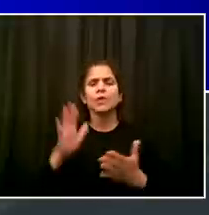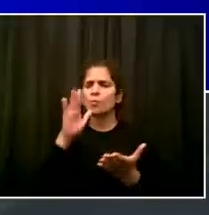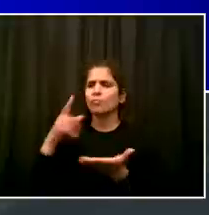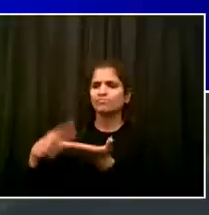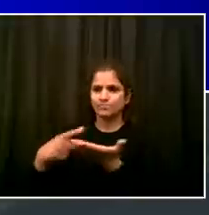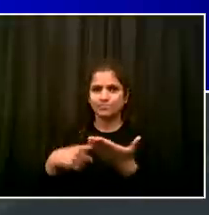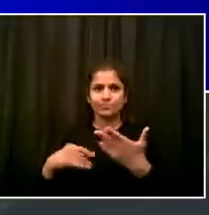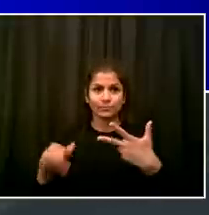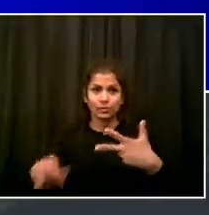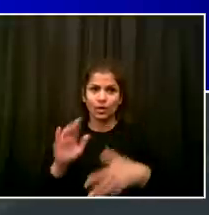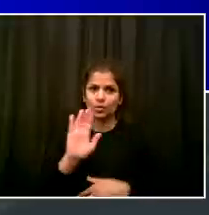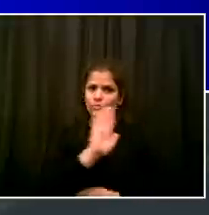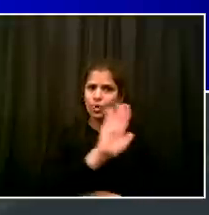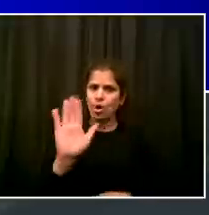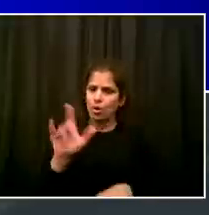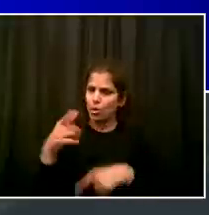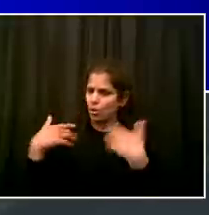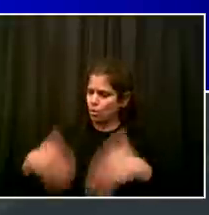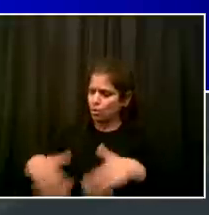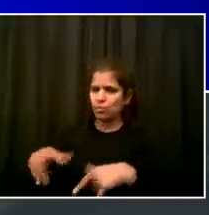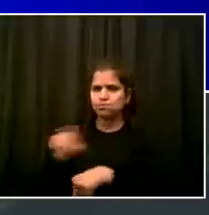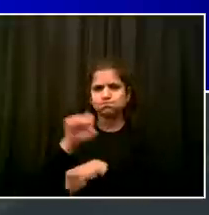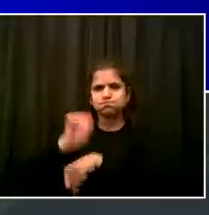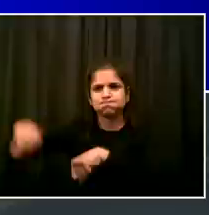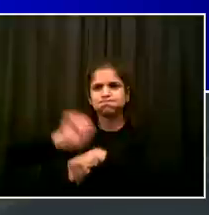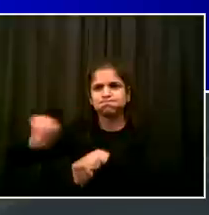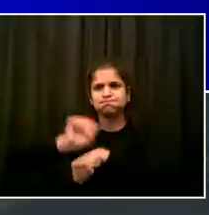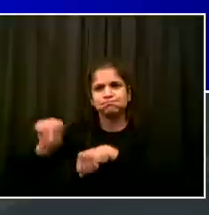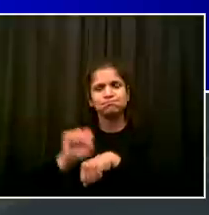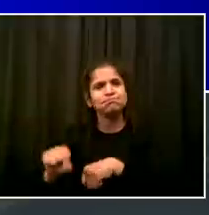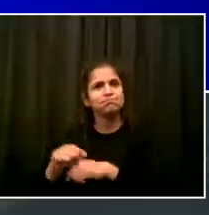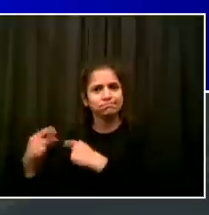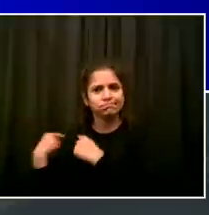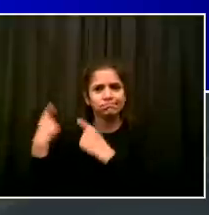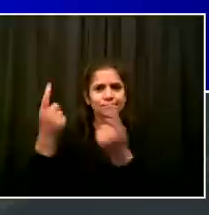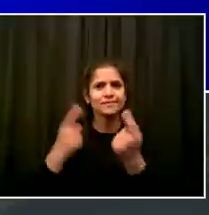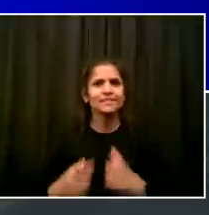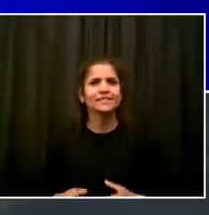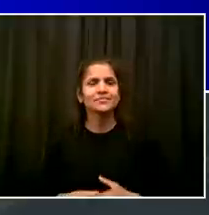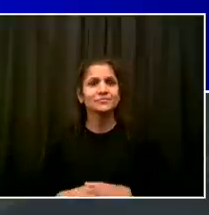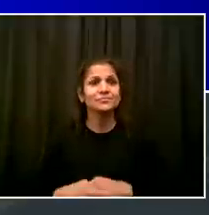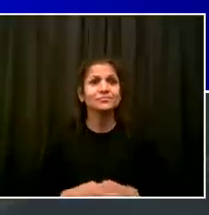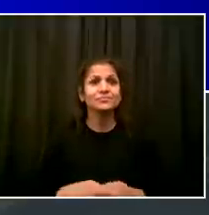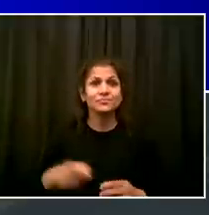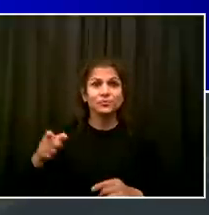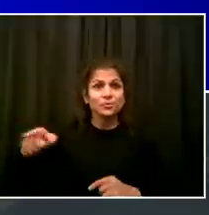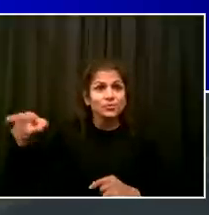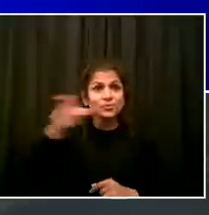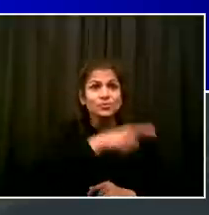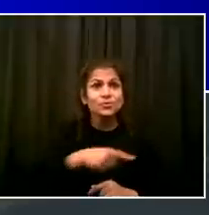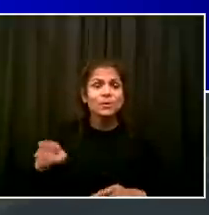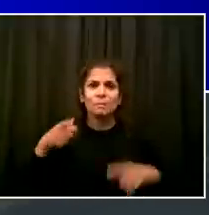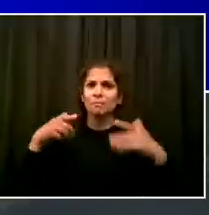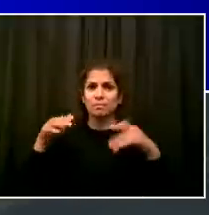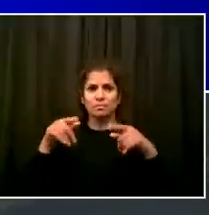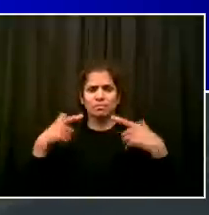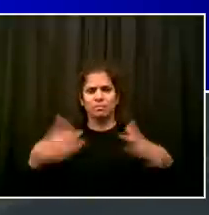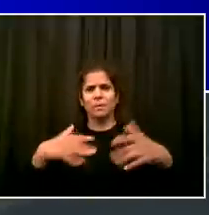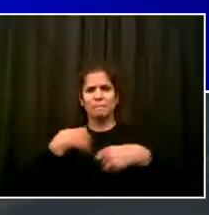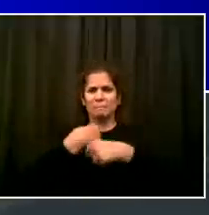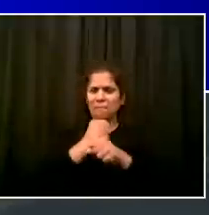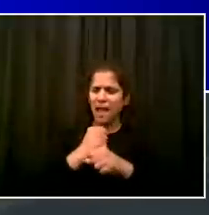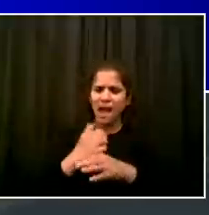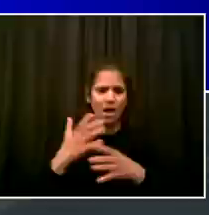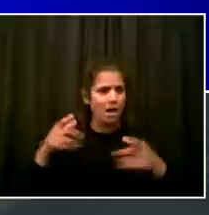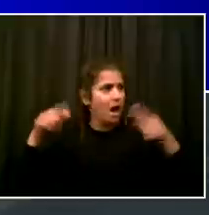achieved. I tell you every day, but actually you've achieved more than you might have even realized. You've achieved so much that we're actually able to think about